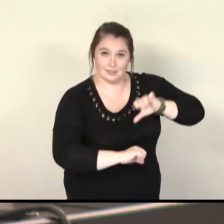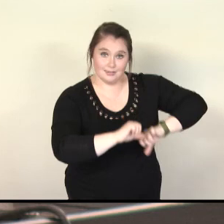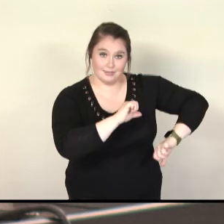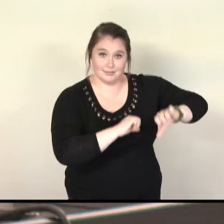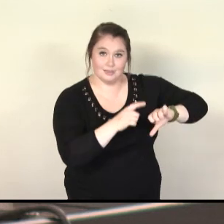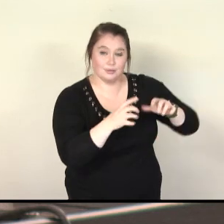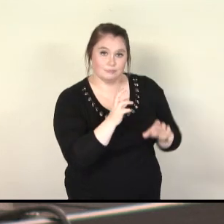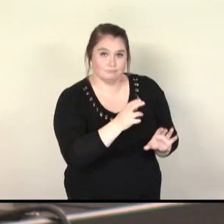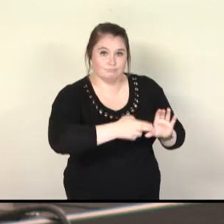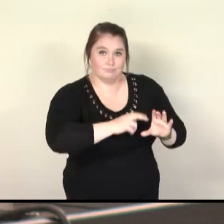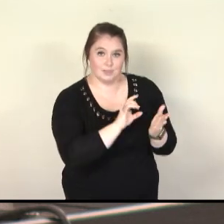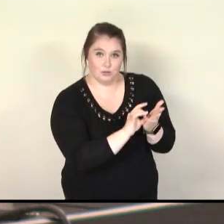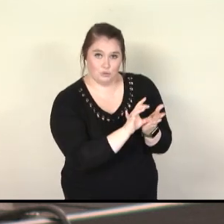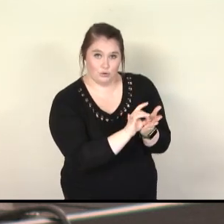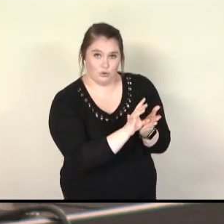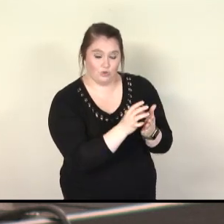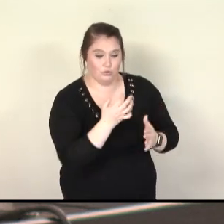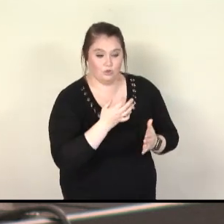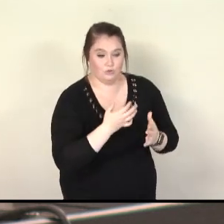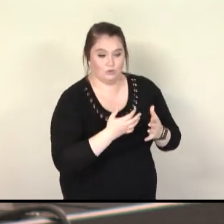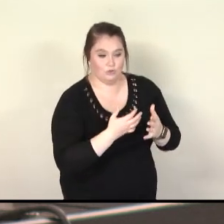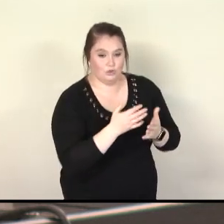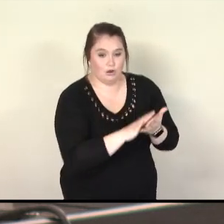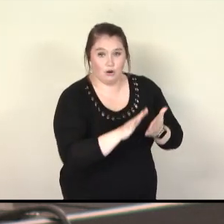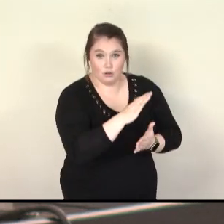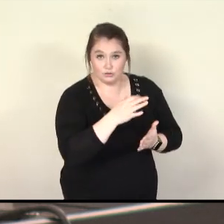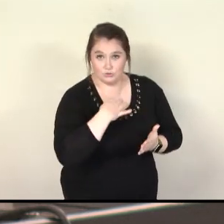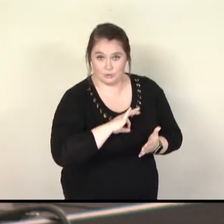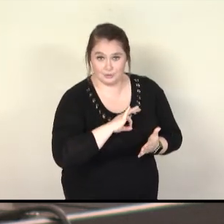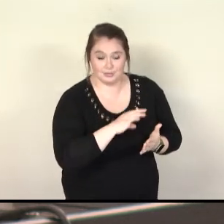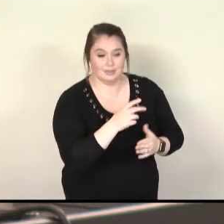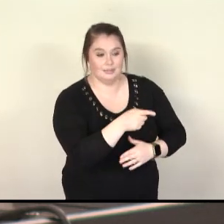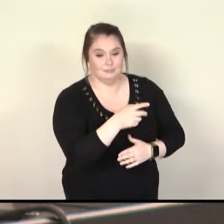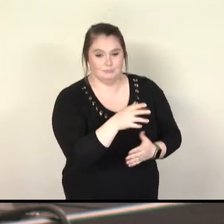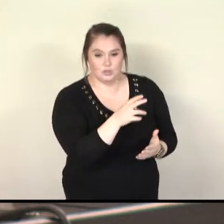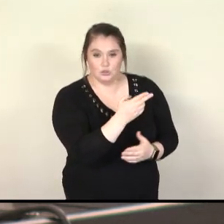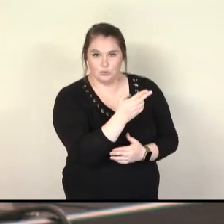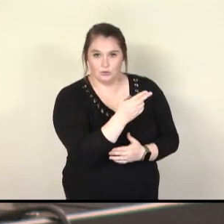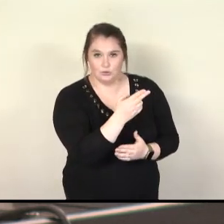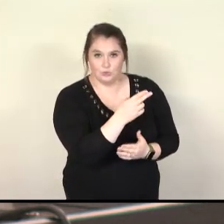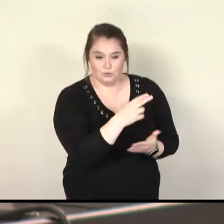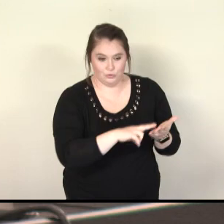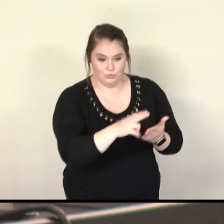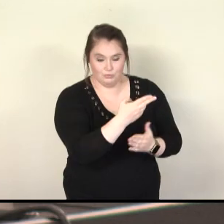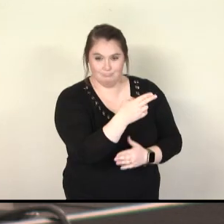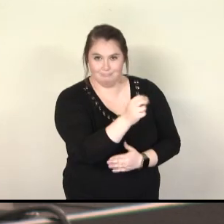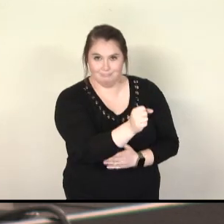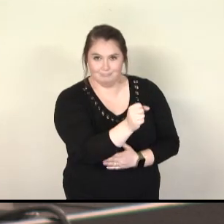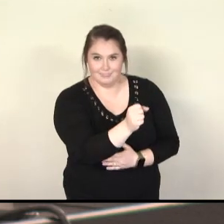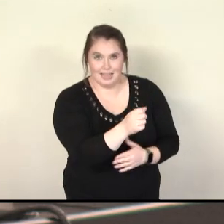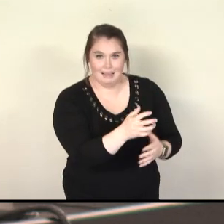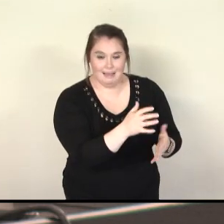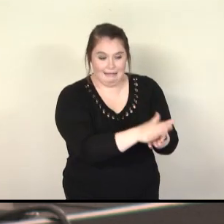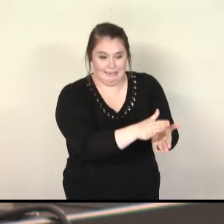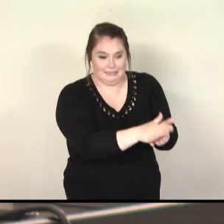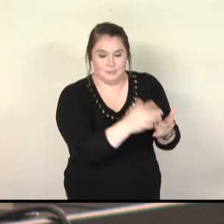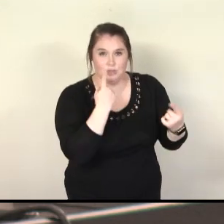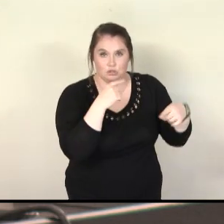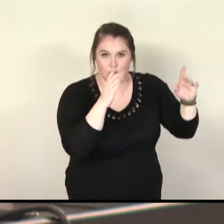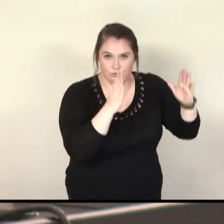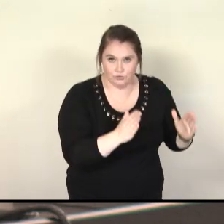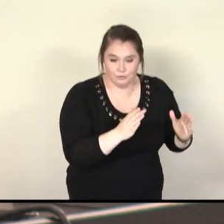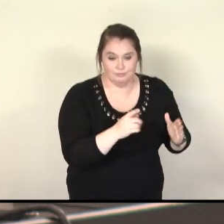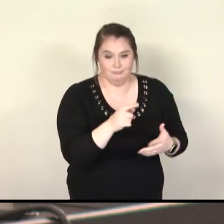science, and he participates in soccer, dual credit courses, and is a UHS academic achiever. For fun, Emmanuel likes to